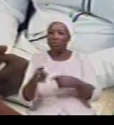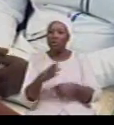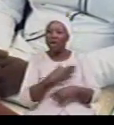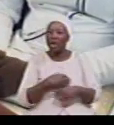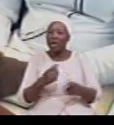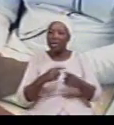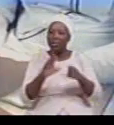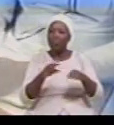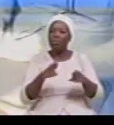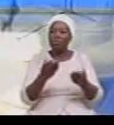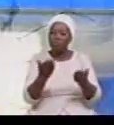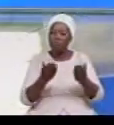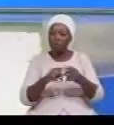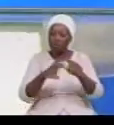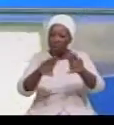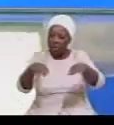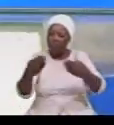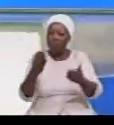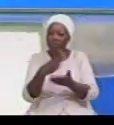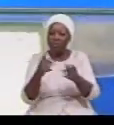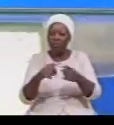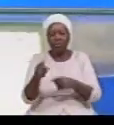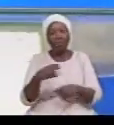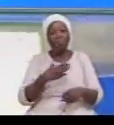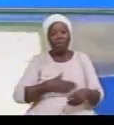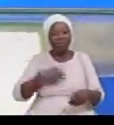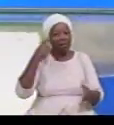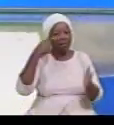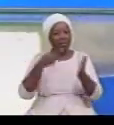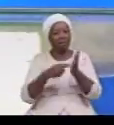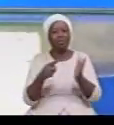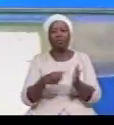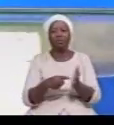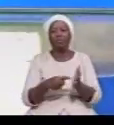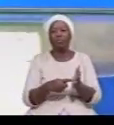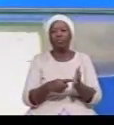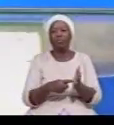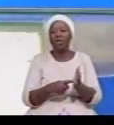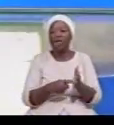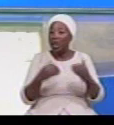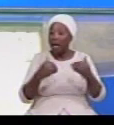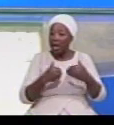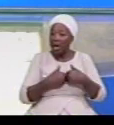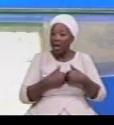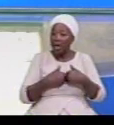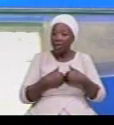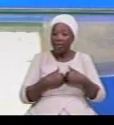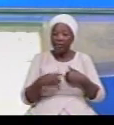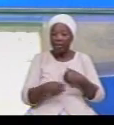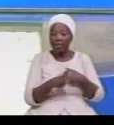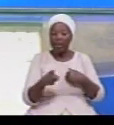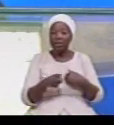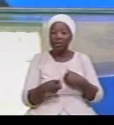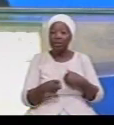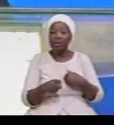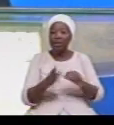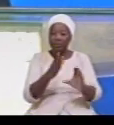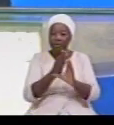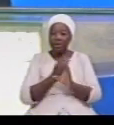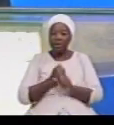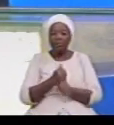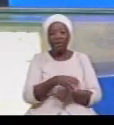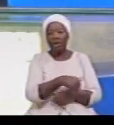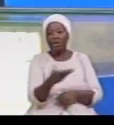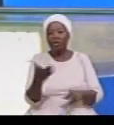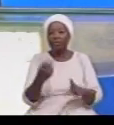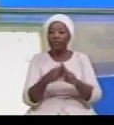to you. Check up. Have they received anything from the Lord? Here Paul